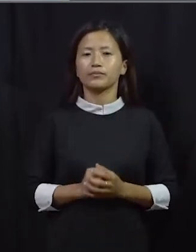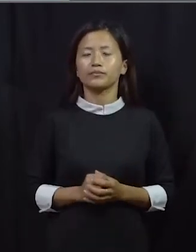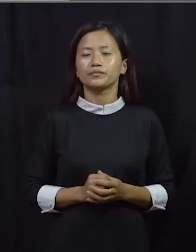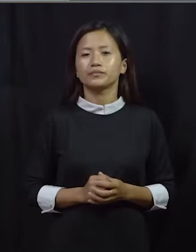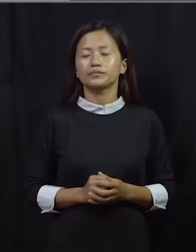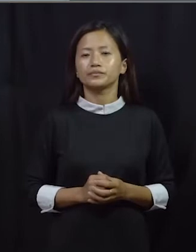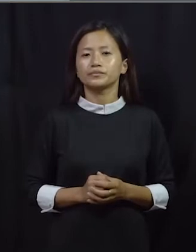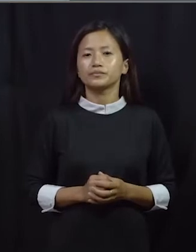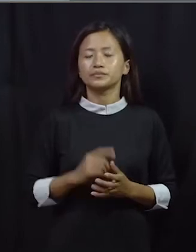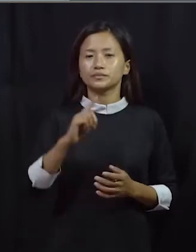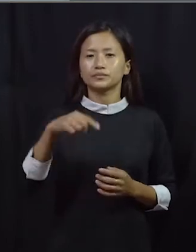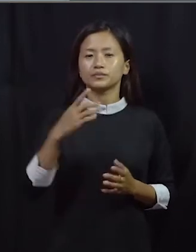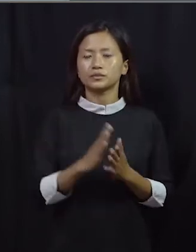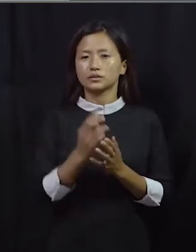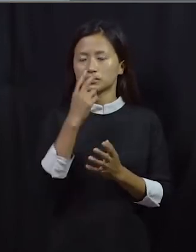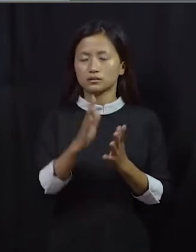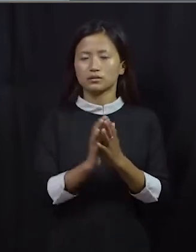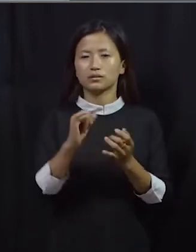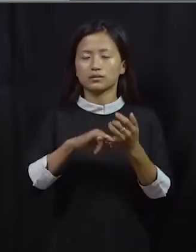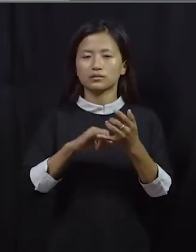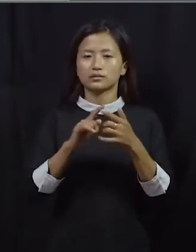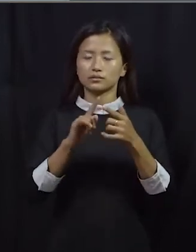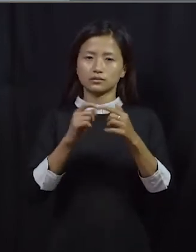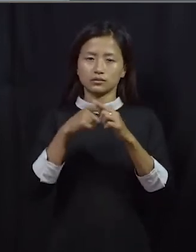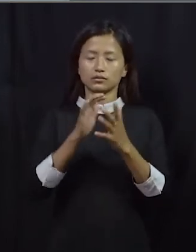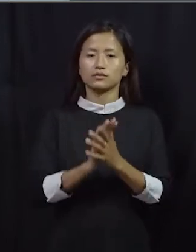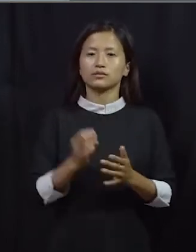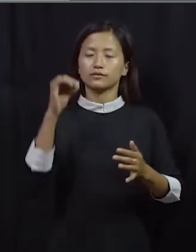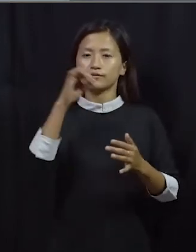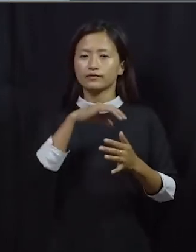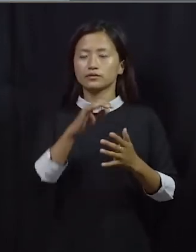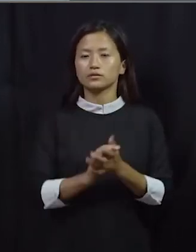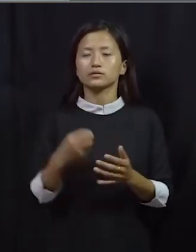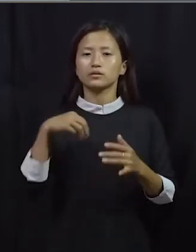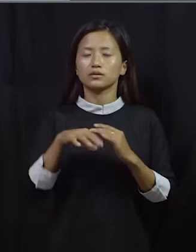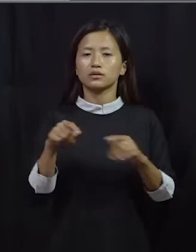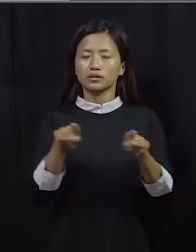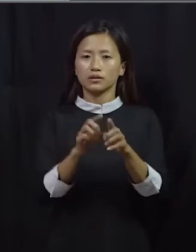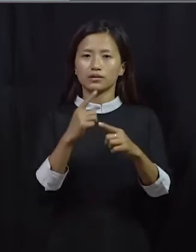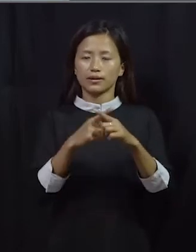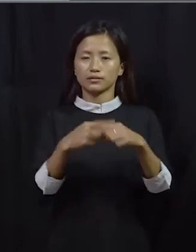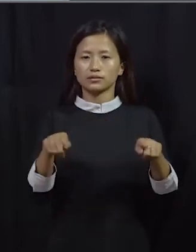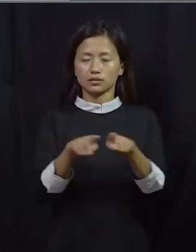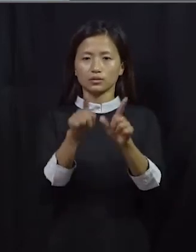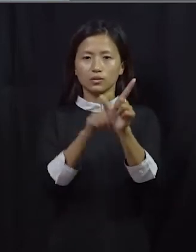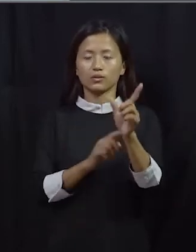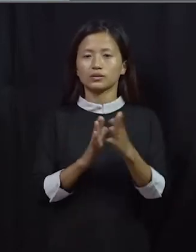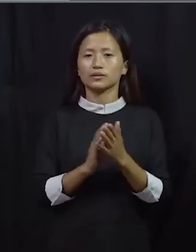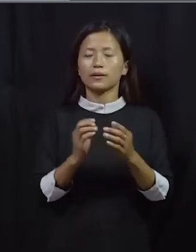first, that is the seed capital, seed money that has been invested in by the X and Y in a partnership